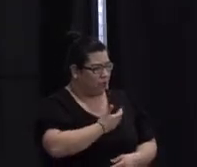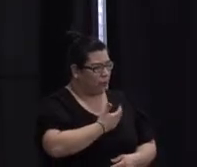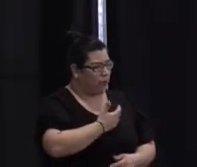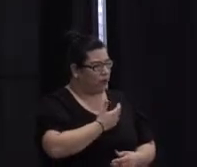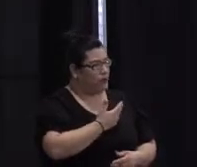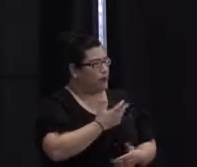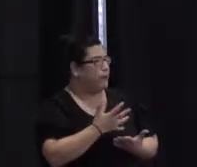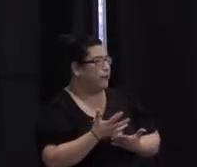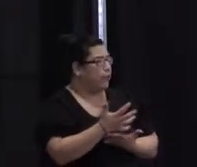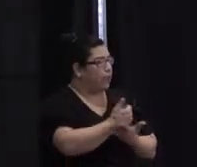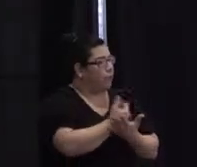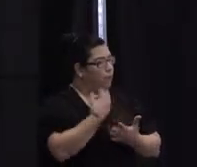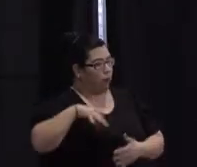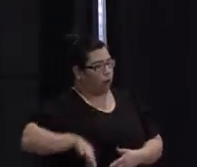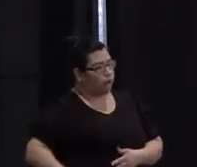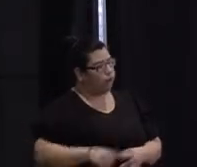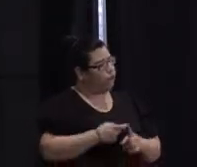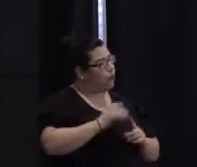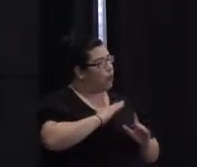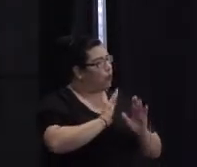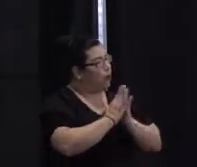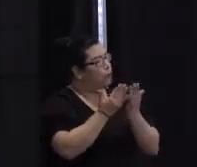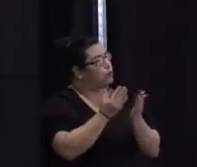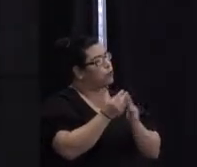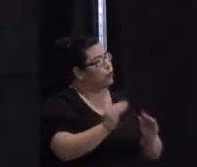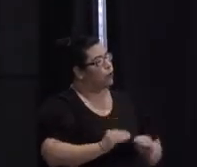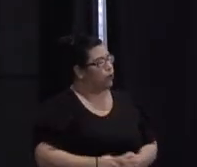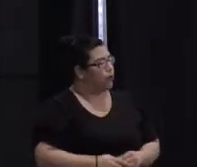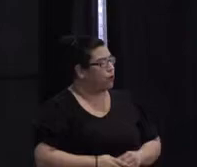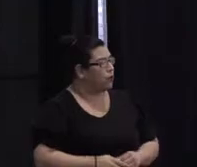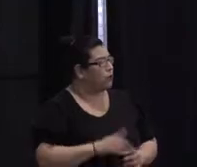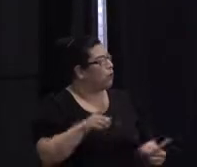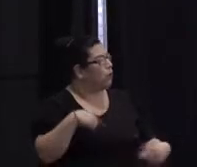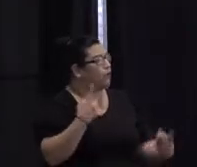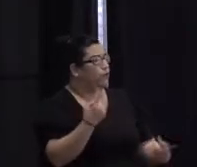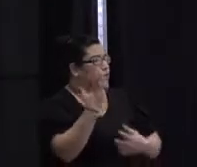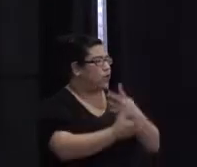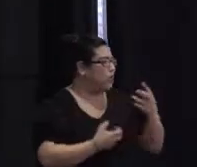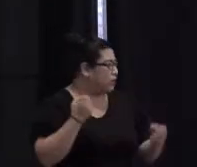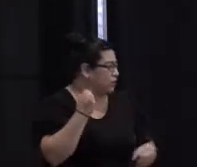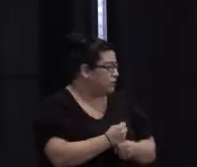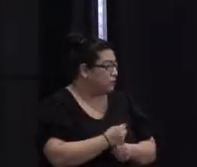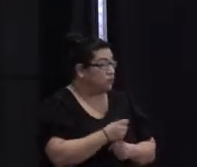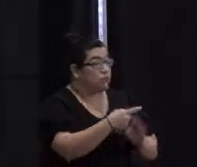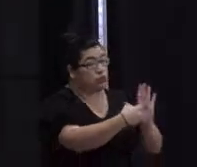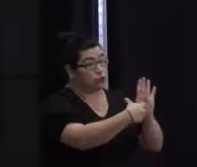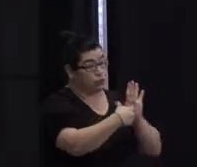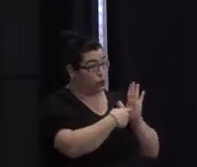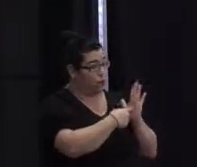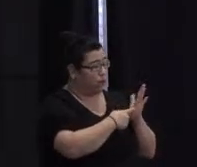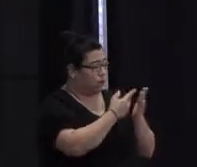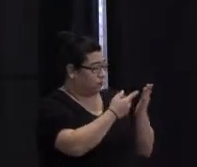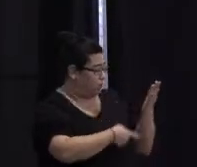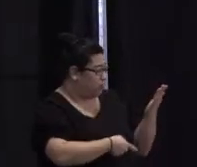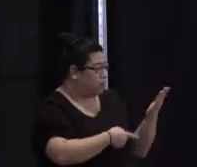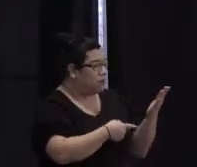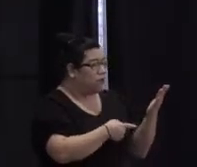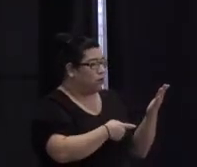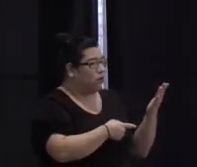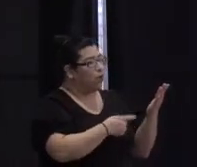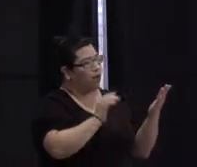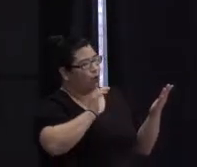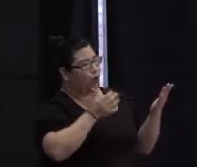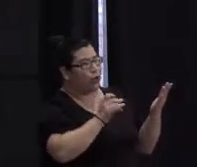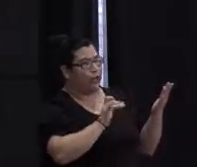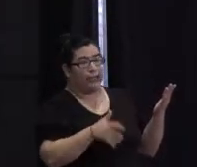net profits from our bookstore over the past several years? And he showed me. And it looked